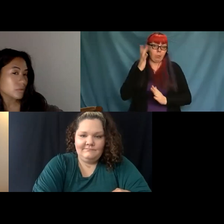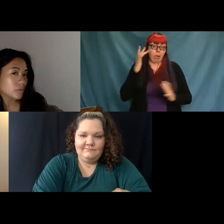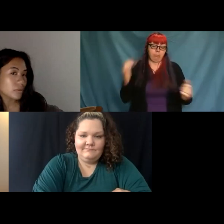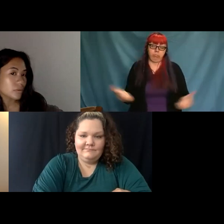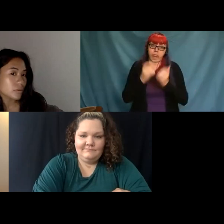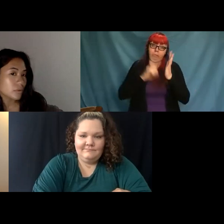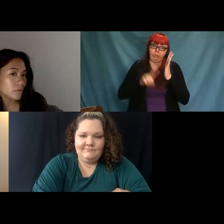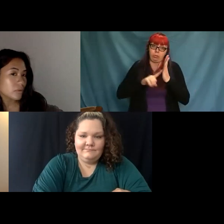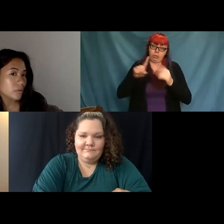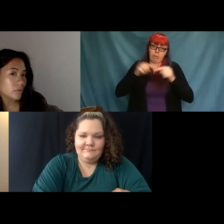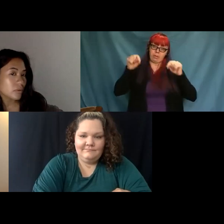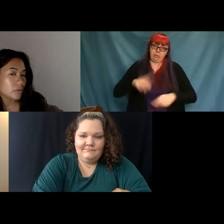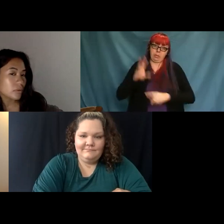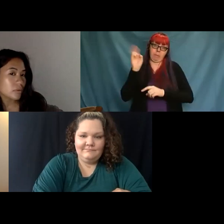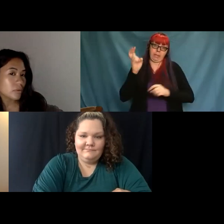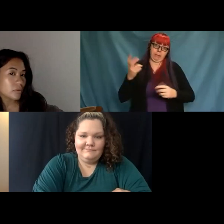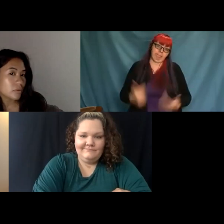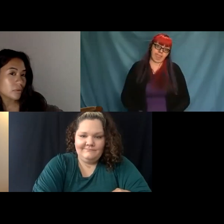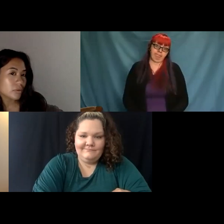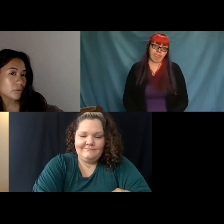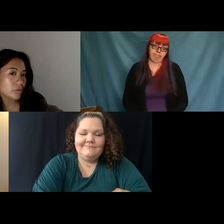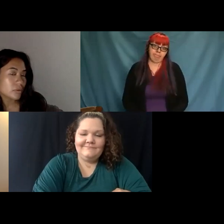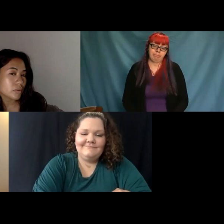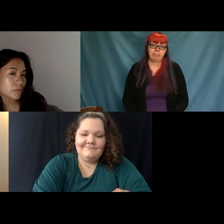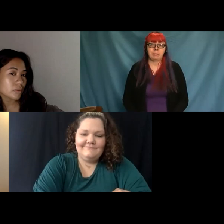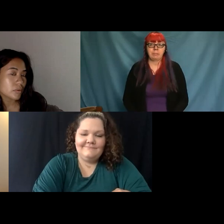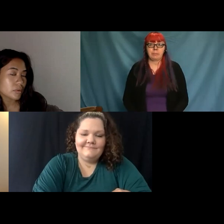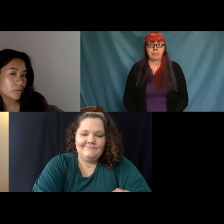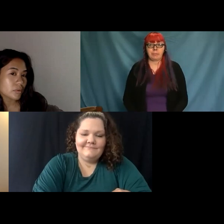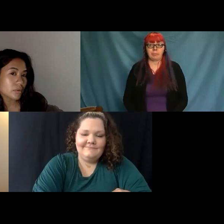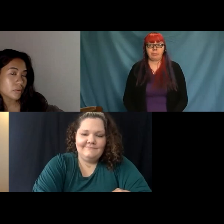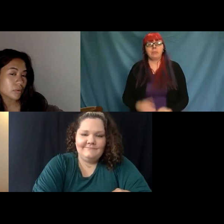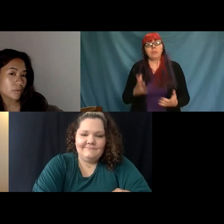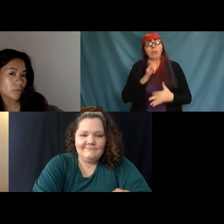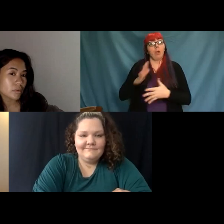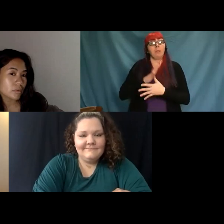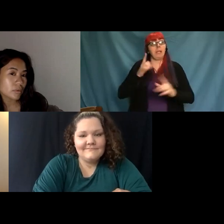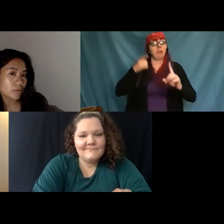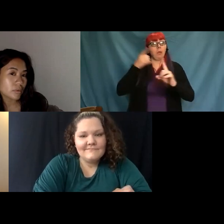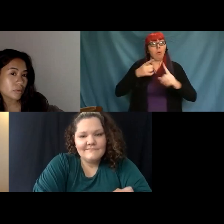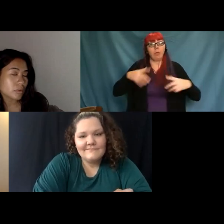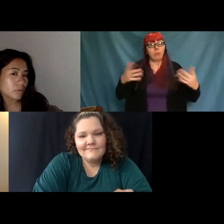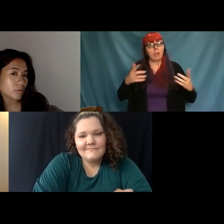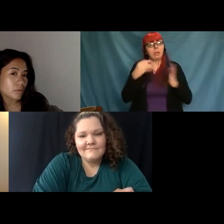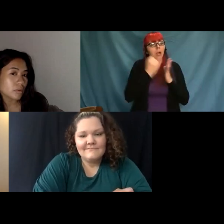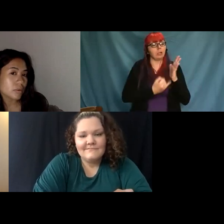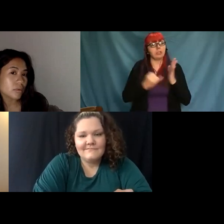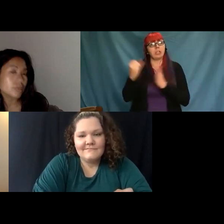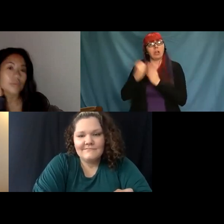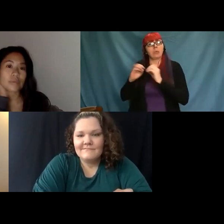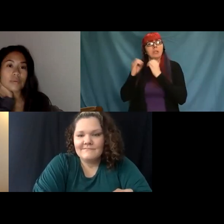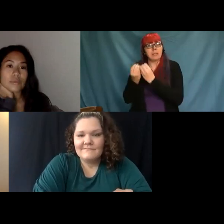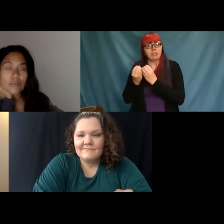topic. Okay, so our main goal is to share how artists and art organizations connect with